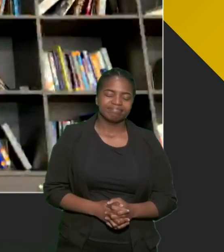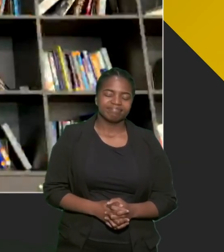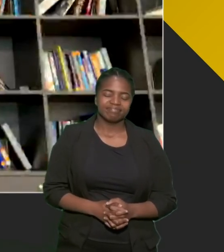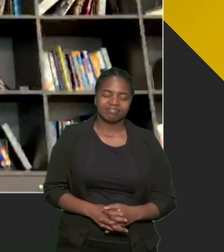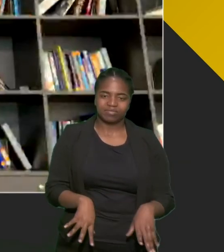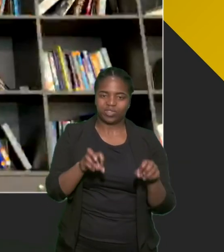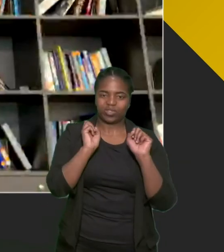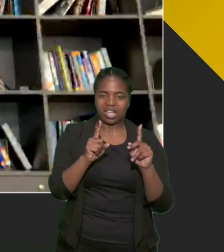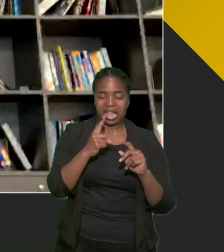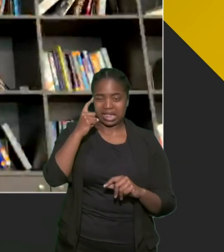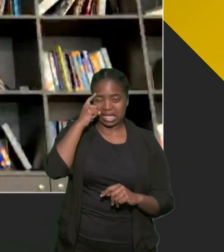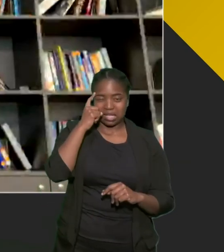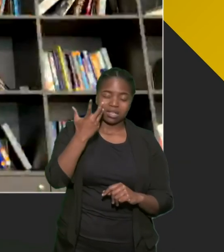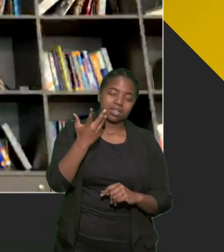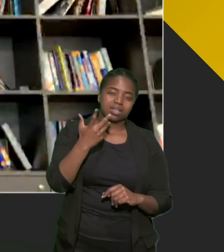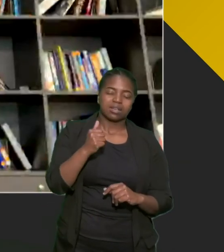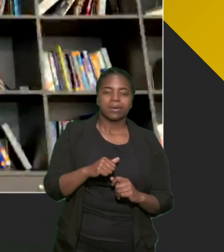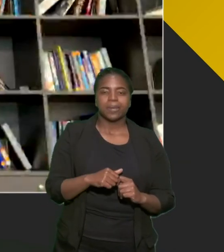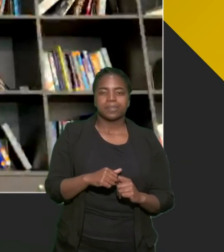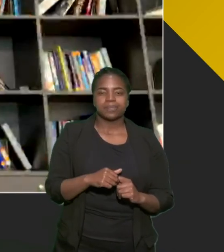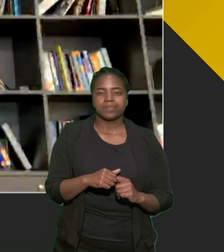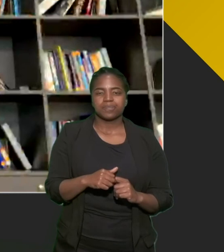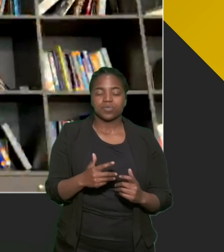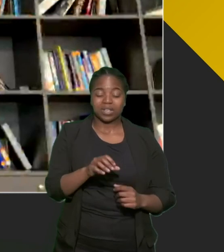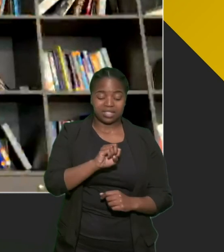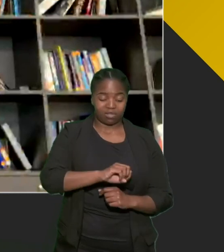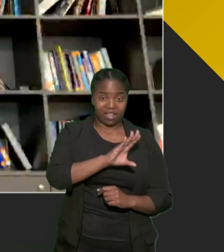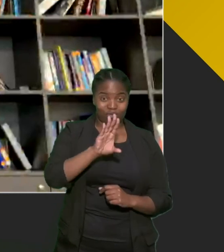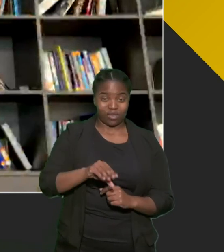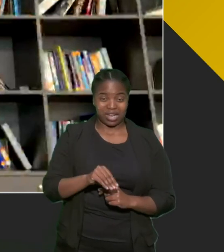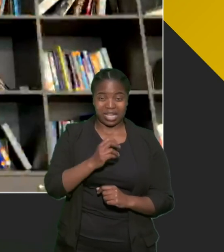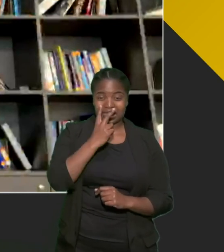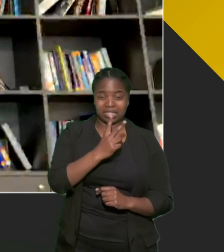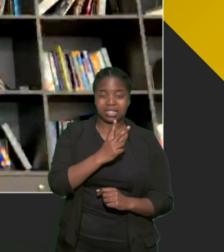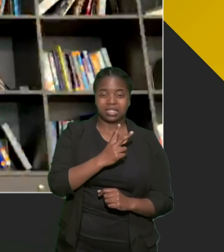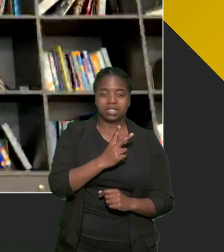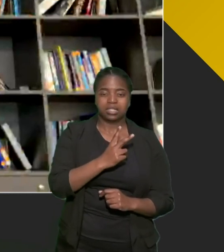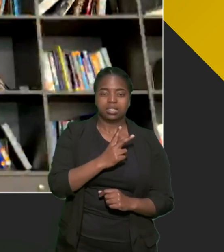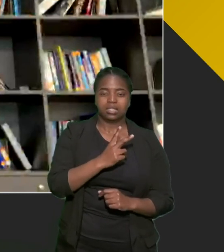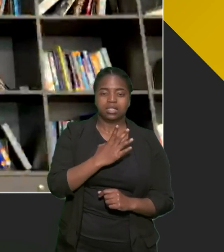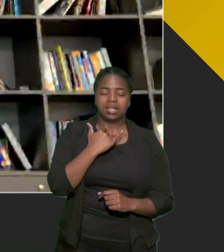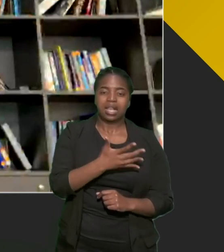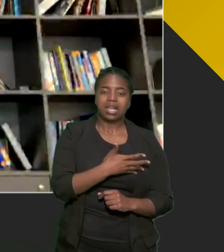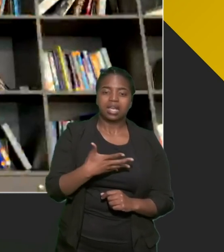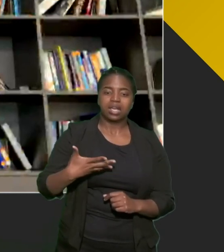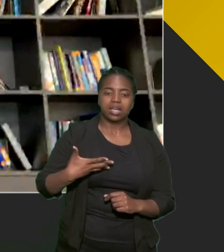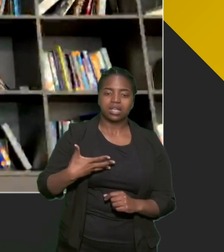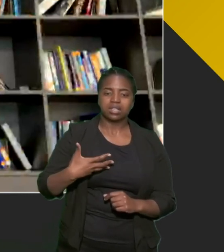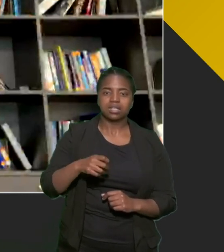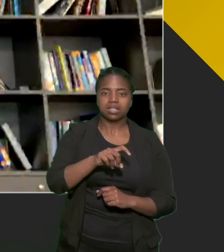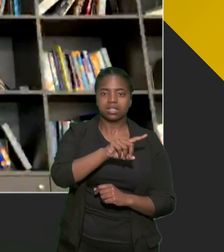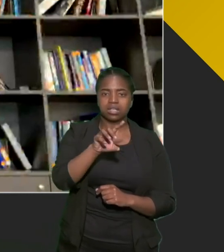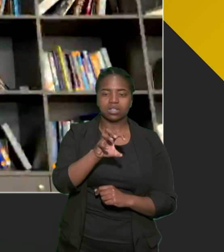Okay, I think specifically on South Africa, I look at the likes of a lady by the name of Zuleka